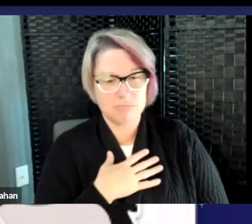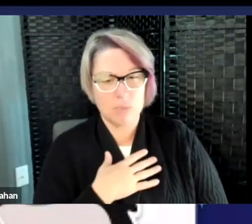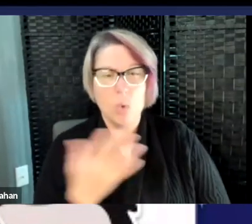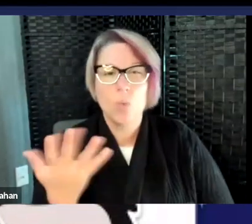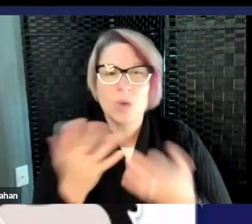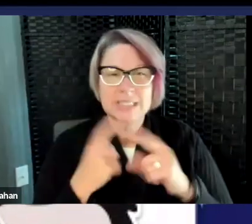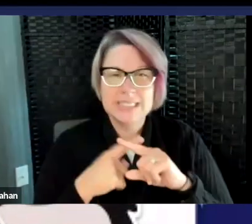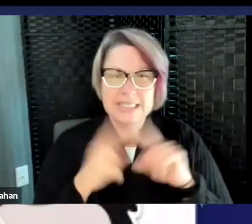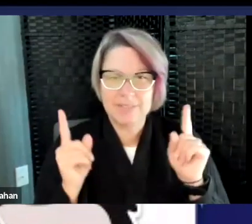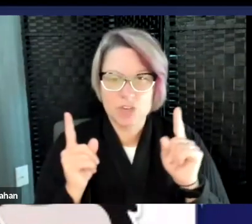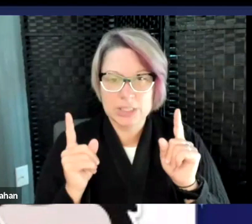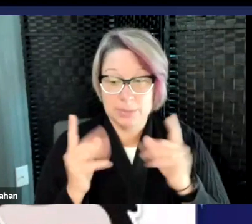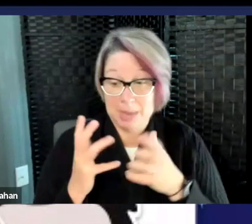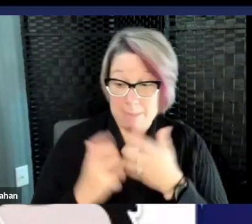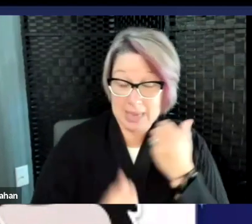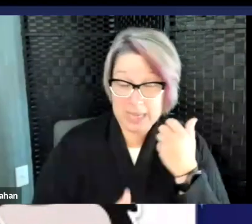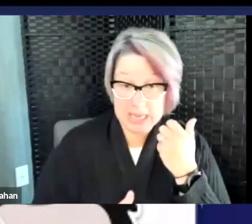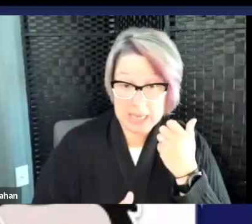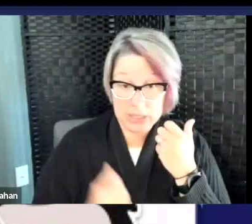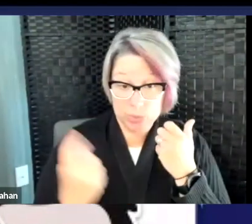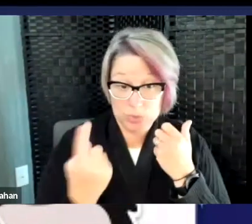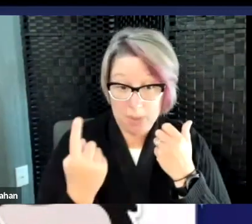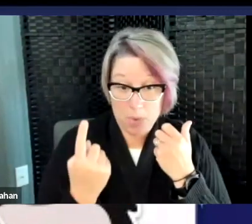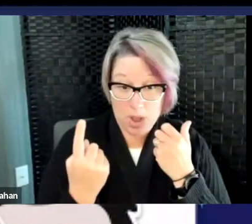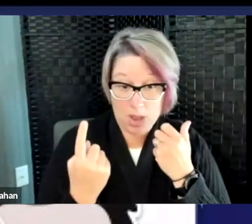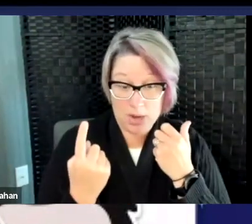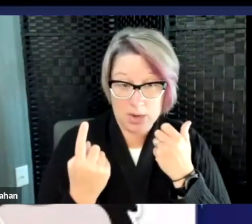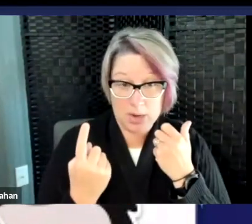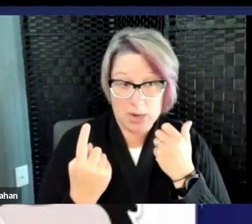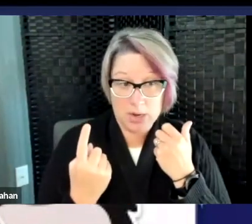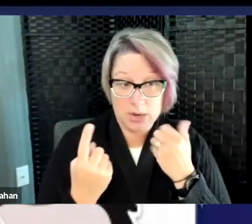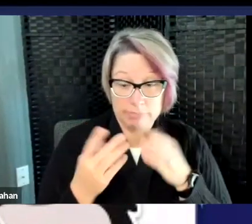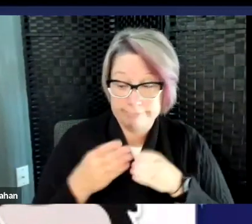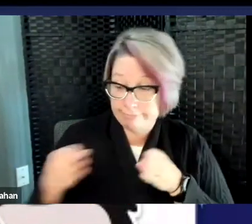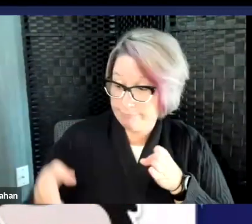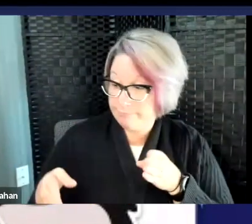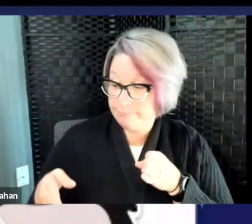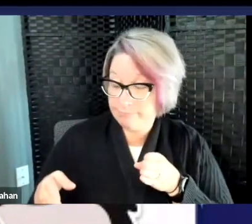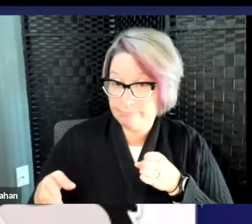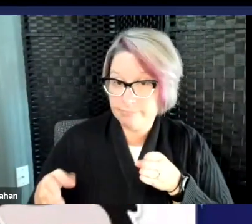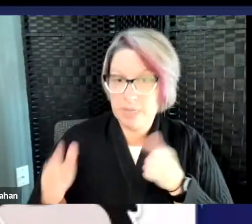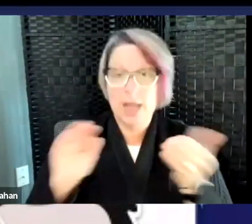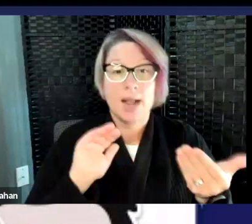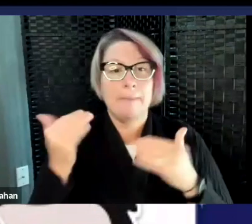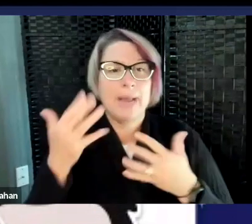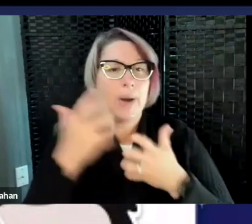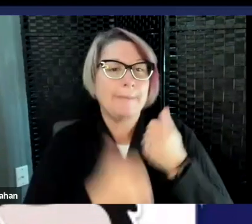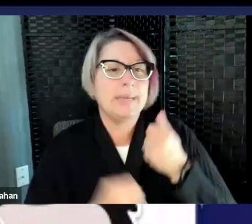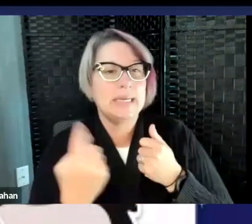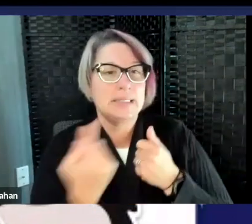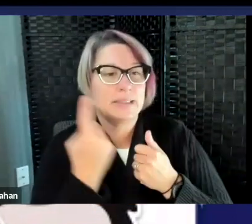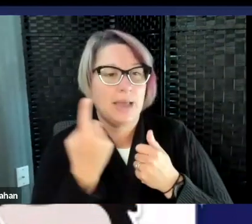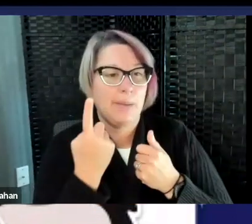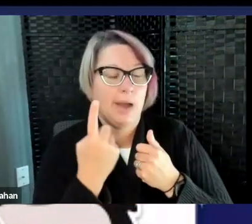difference of being mean to someone when they're next to you versus being mean to someone on